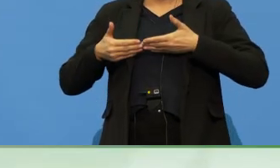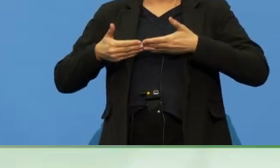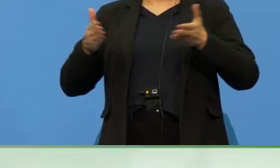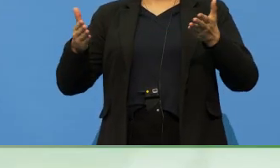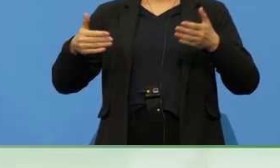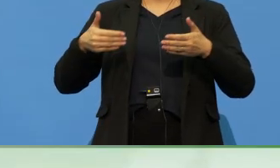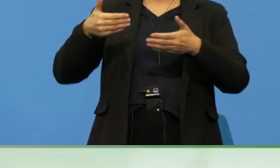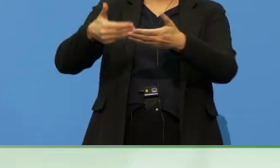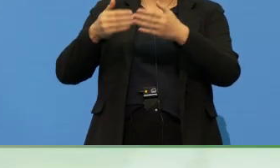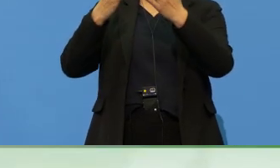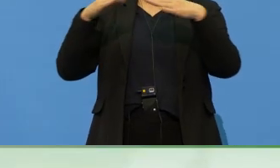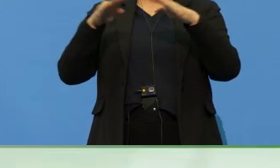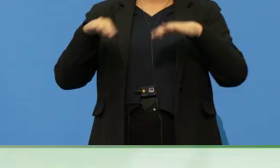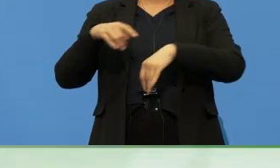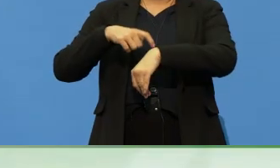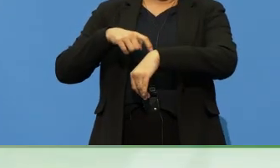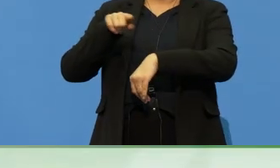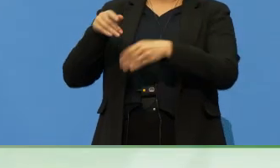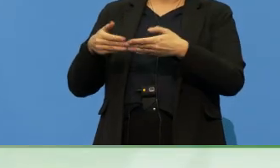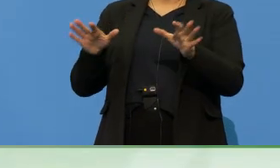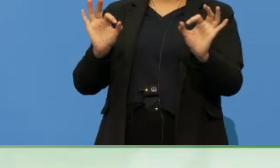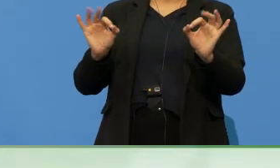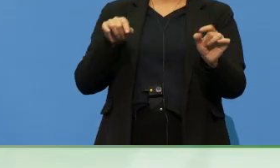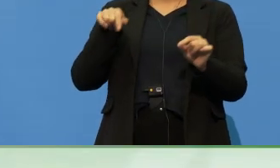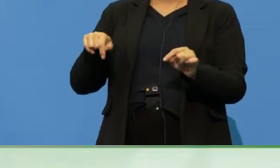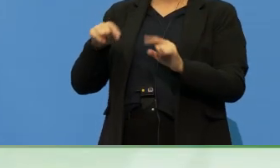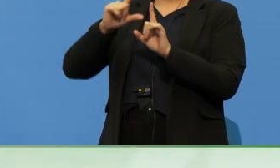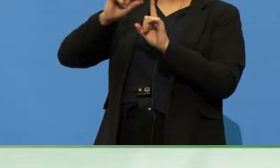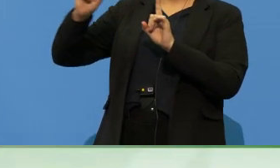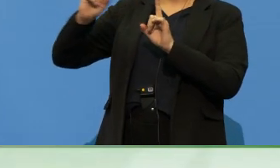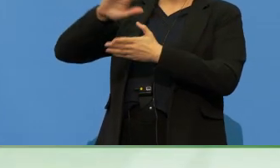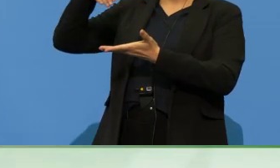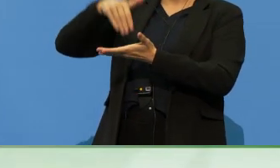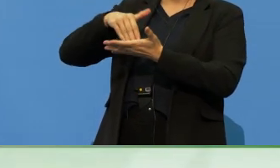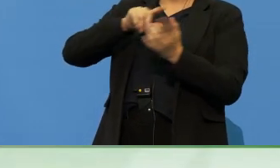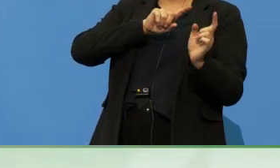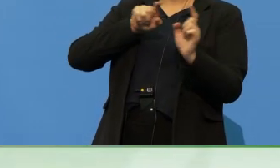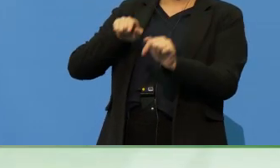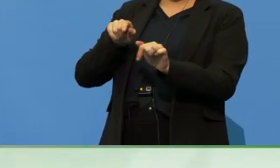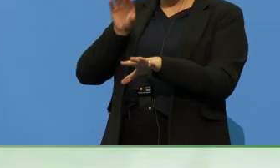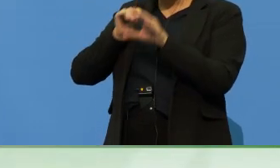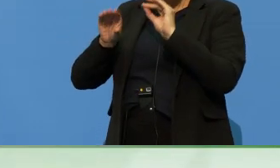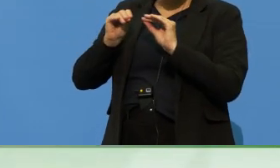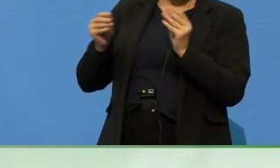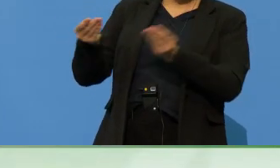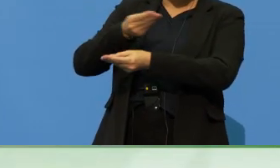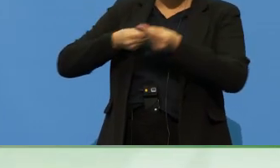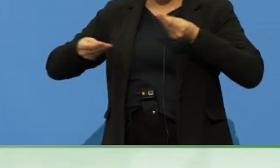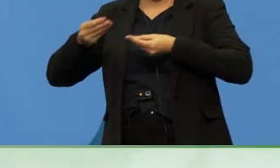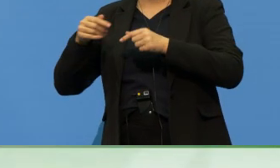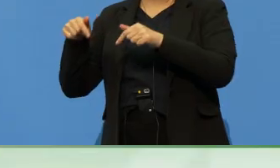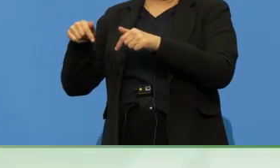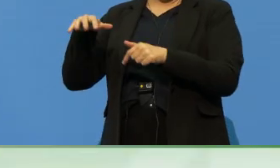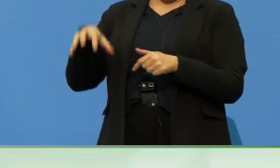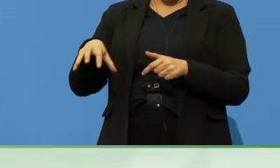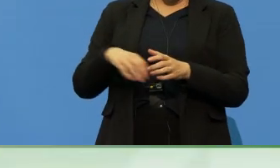all kind of disabilities, this digital center. And our challenge is to open it also